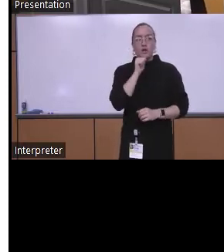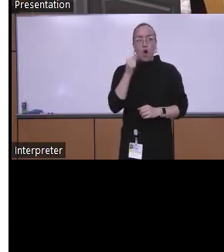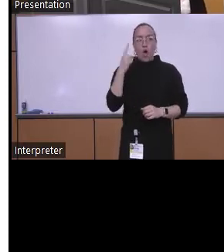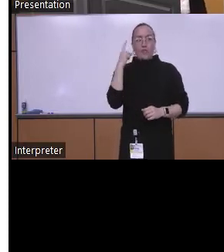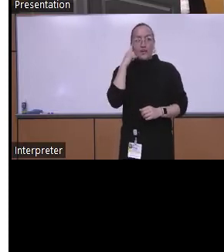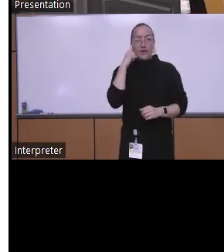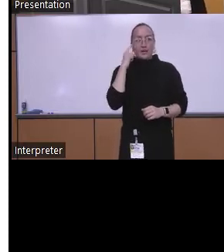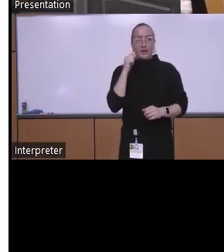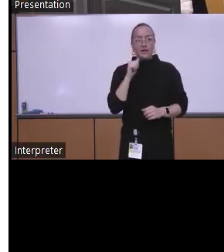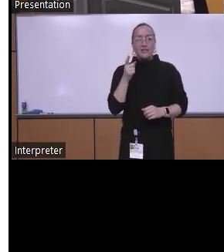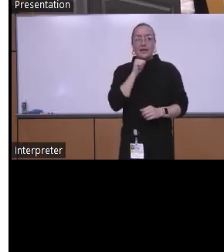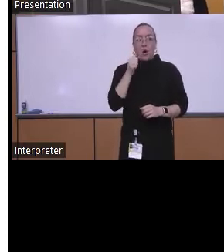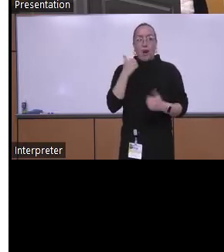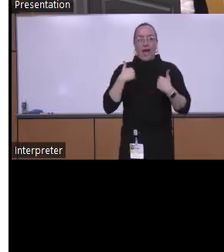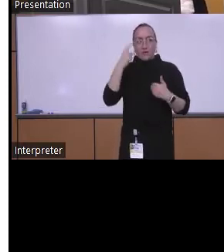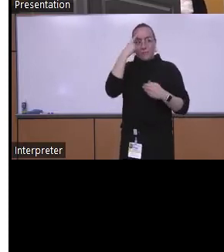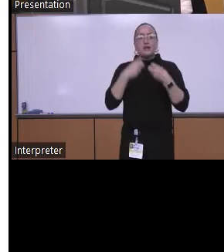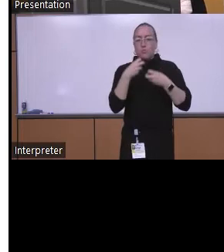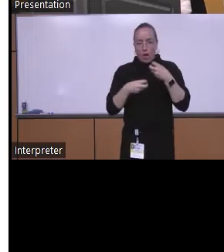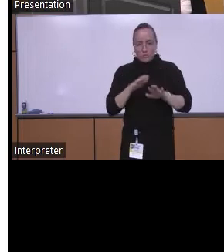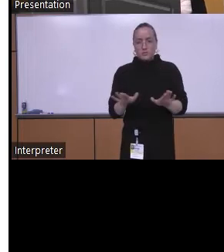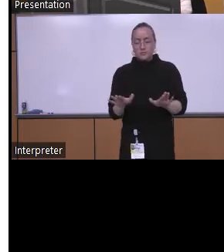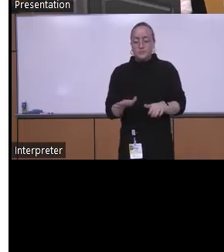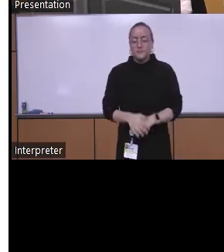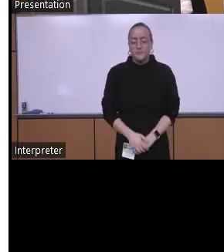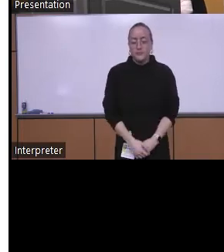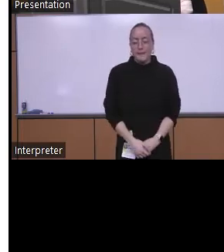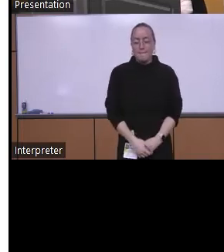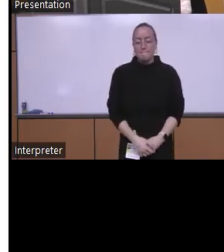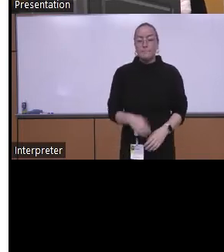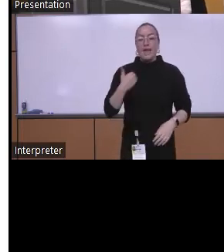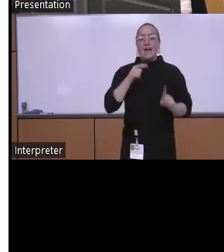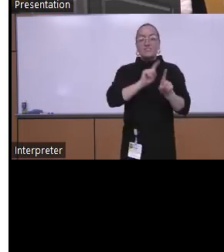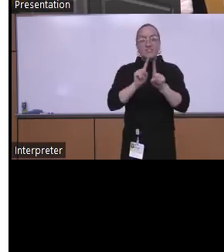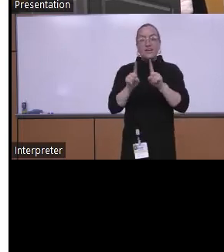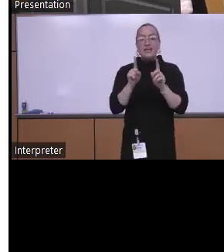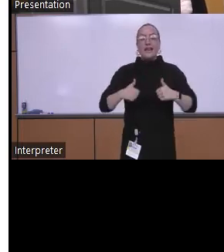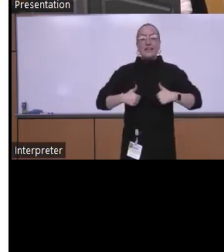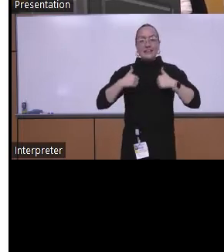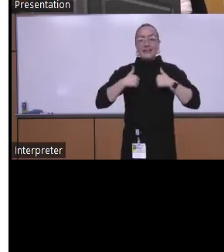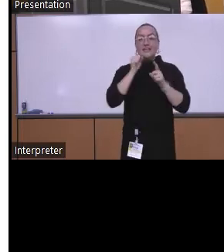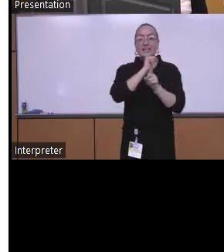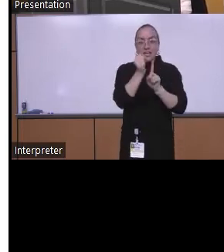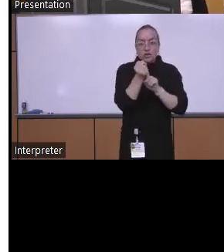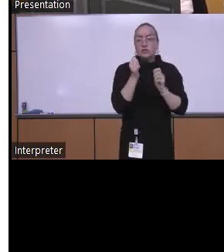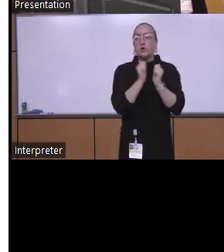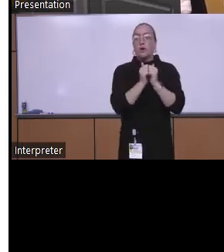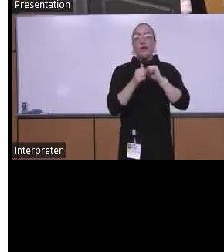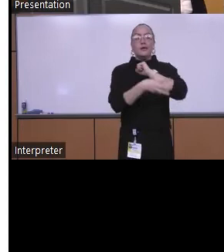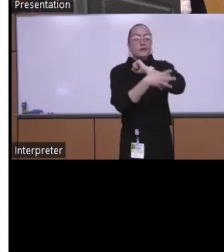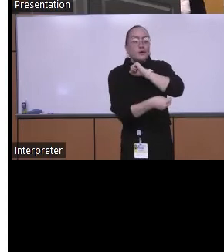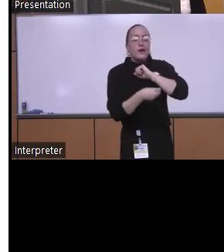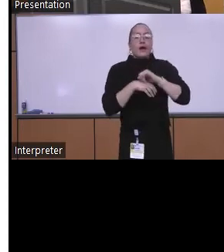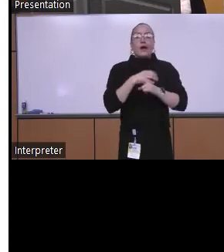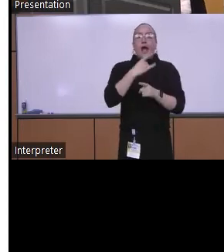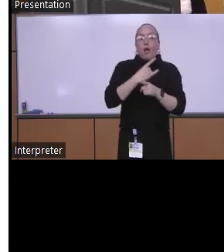was, I'm going to quote, inextricably linked with unbearable stress, with impossible living conditions, with material or spiritual poverty, alcoholism,